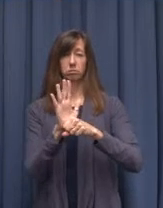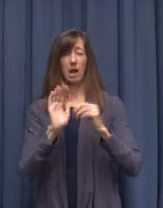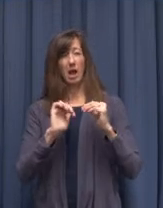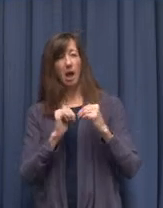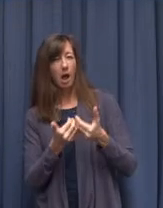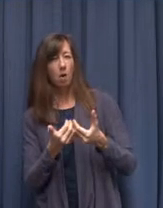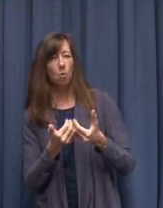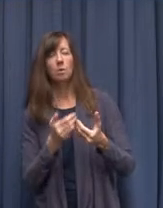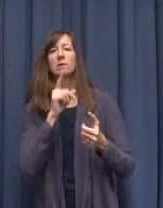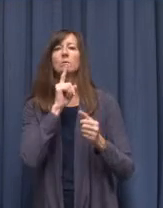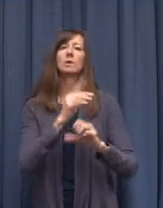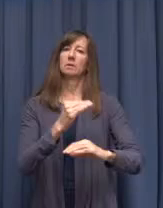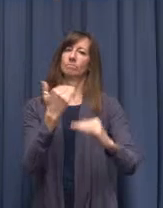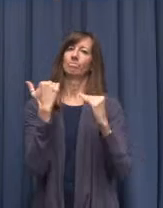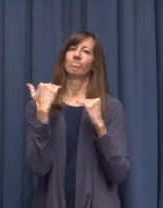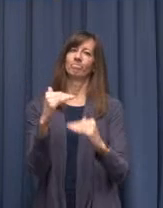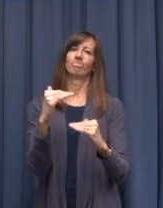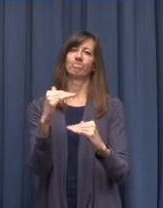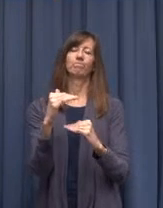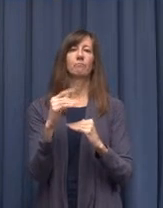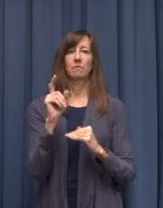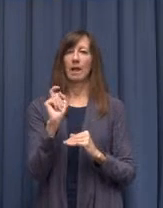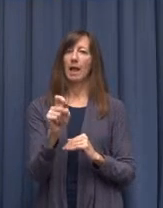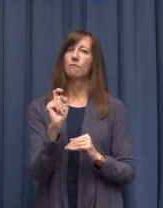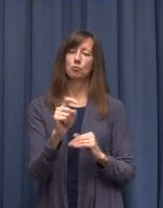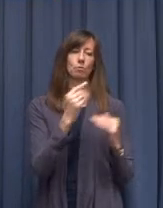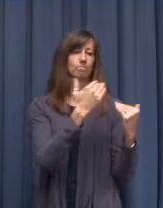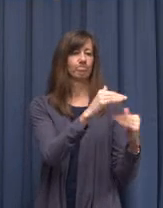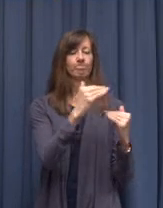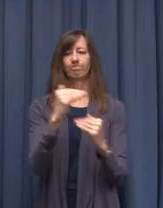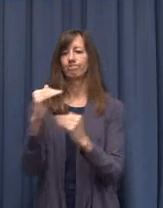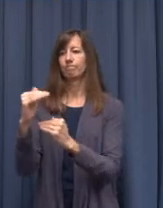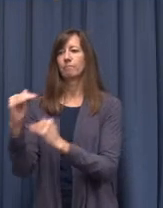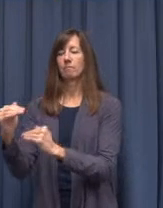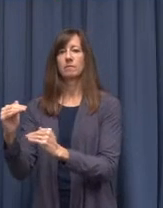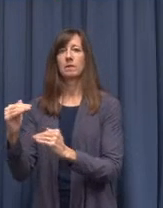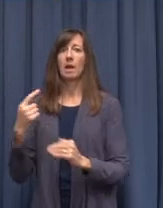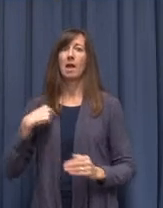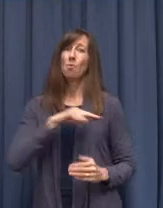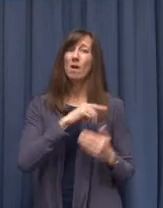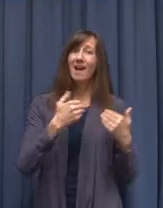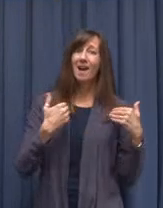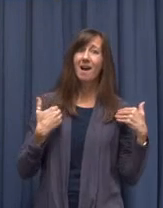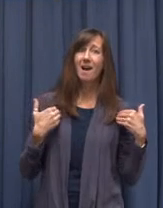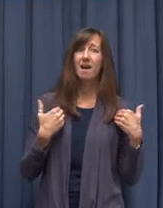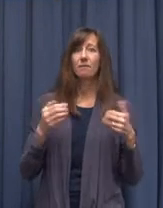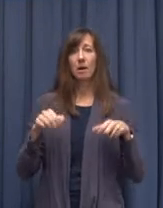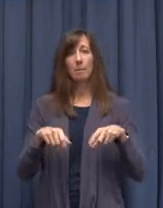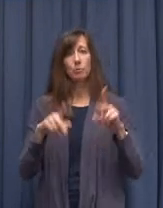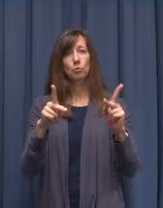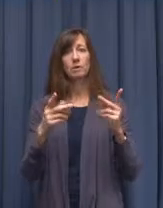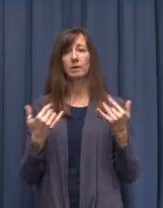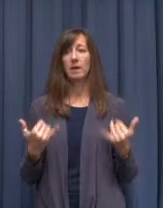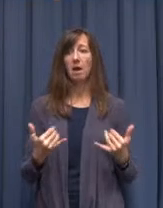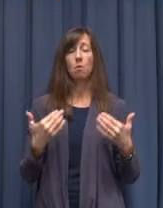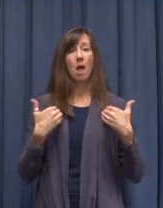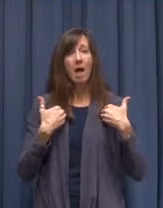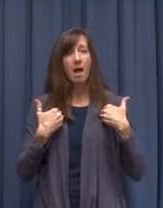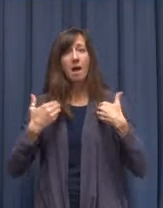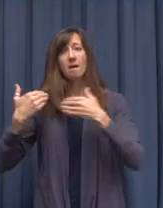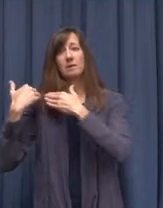restrictions, but actually thinking of it the other way, that we have an opportunity and an obligation, each of us, to follow